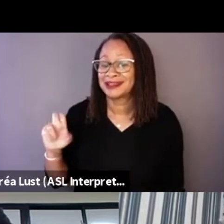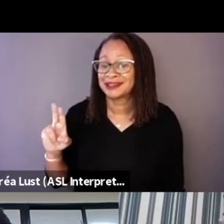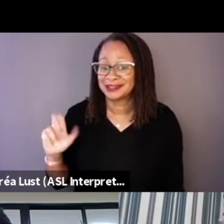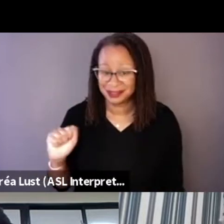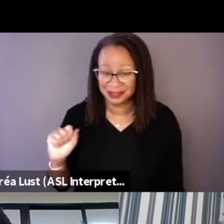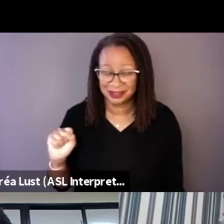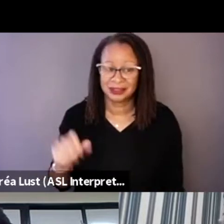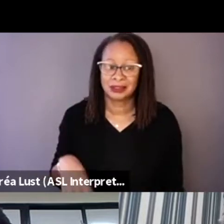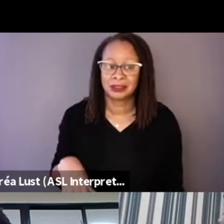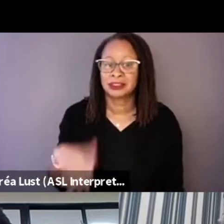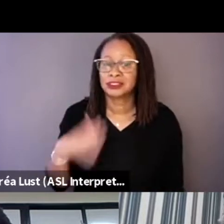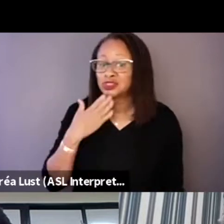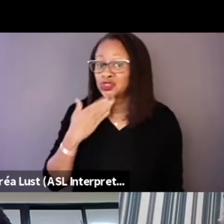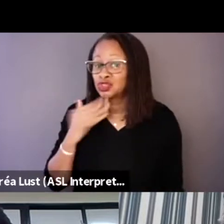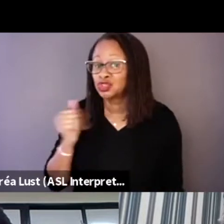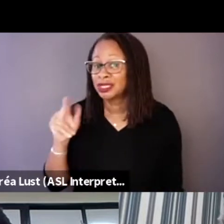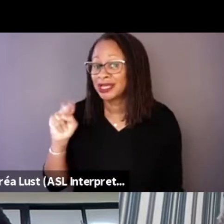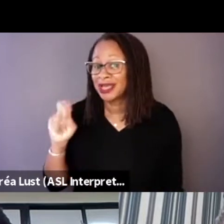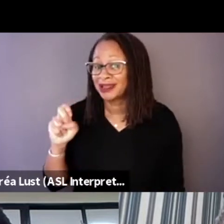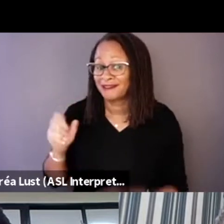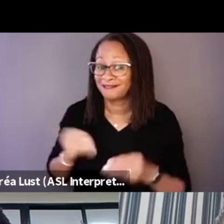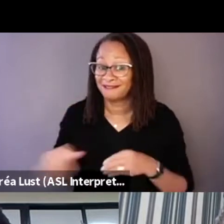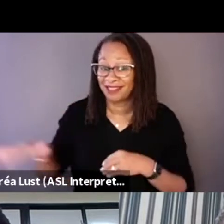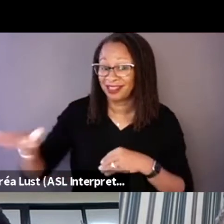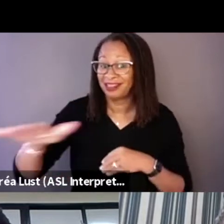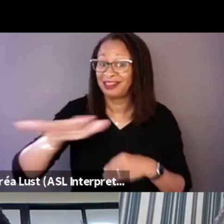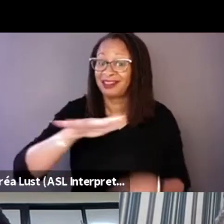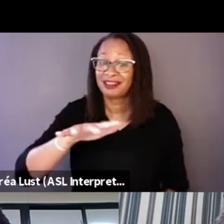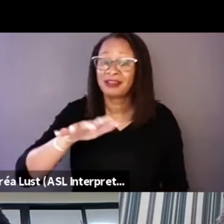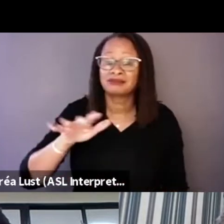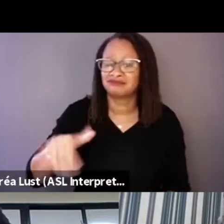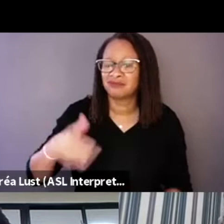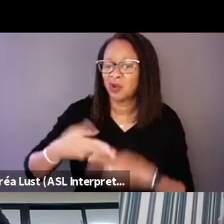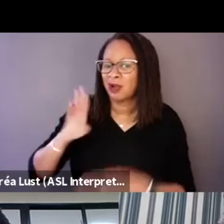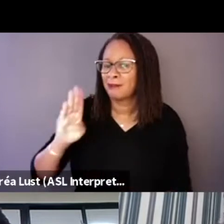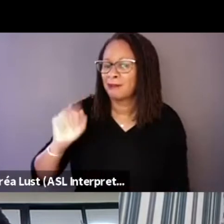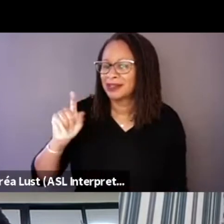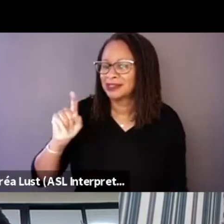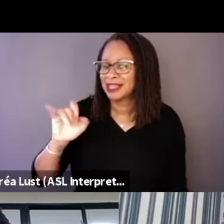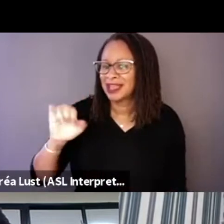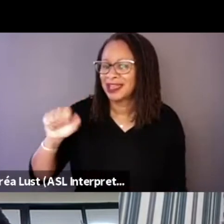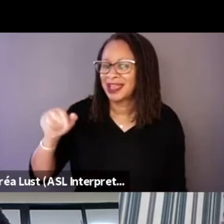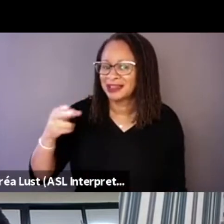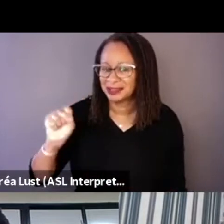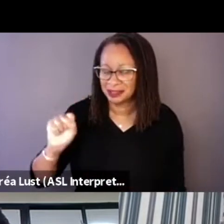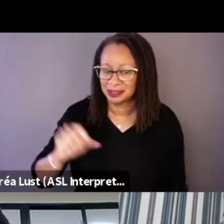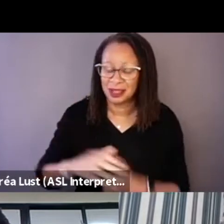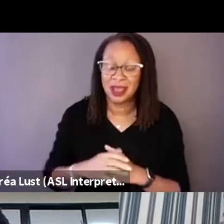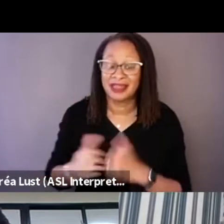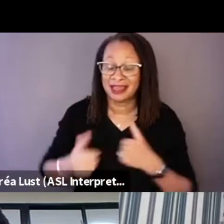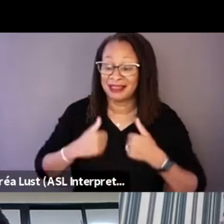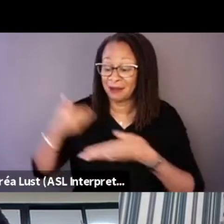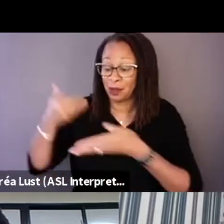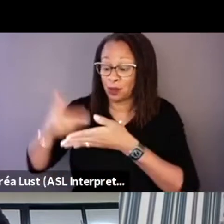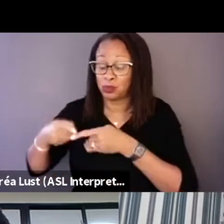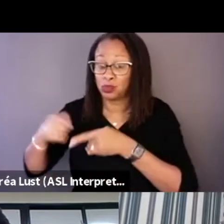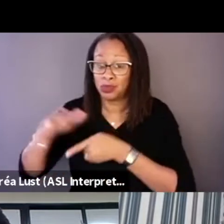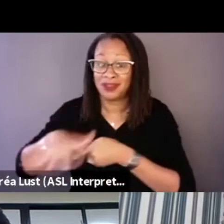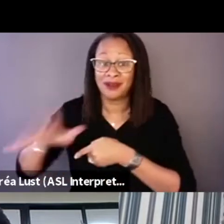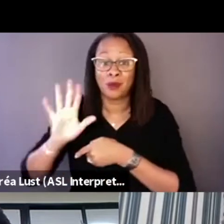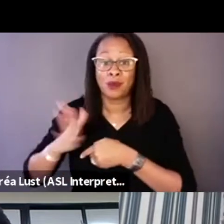are sugarcane fields, right? So they are working and living next to the sugarcane fields.